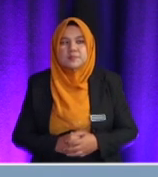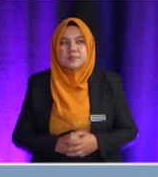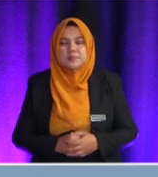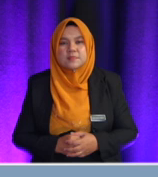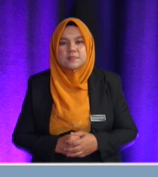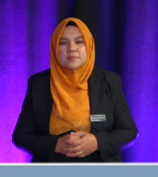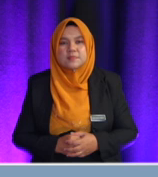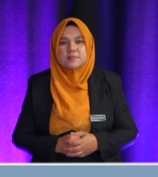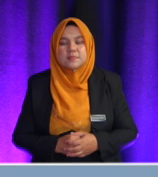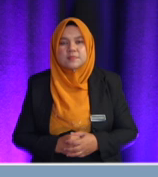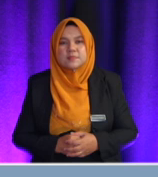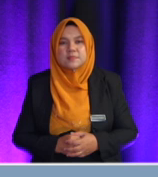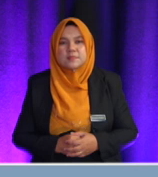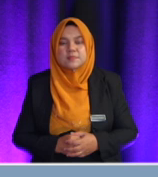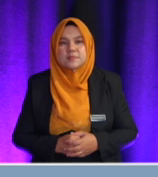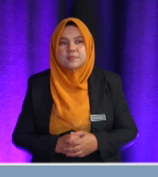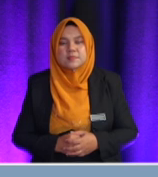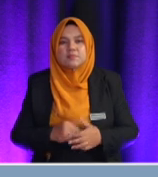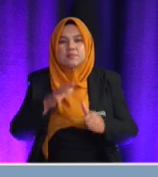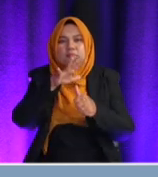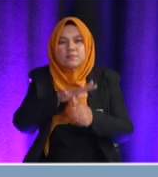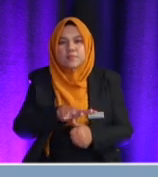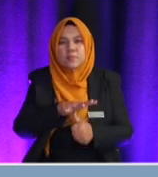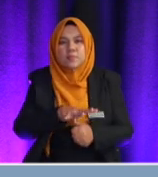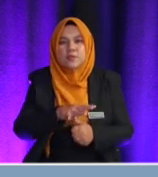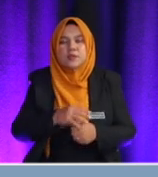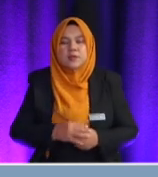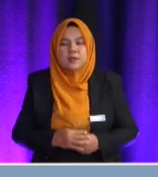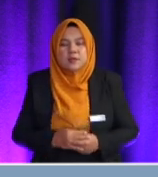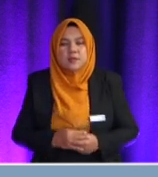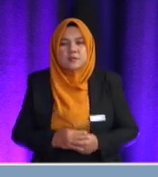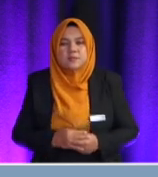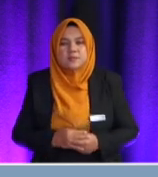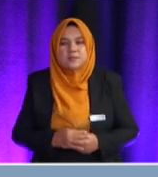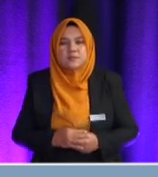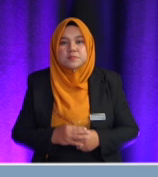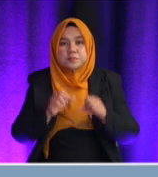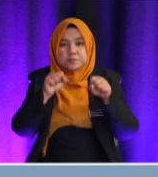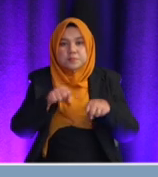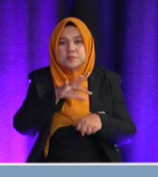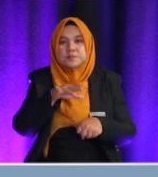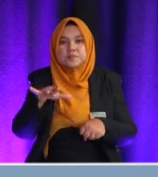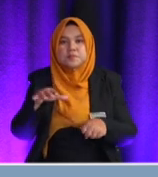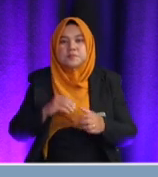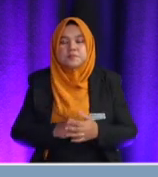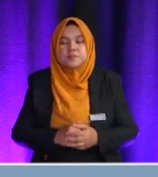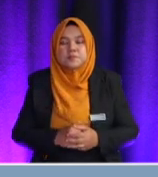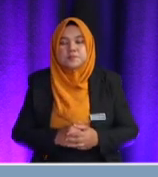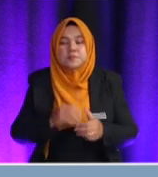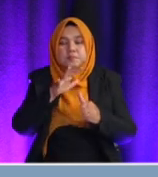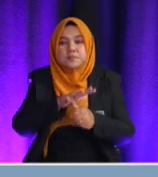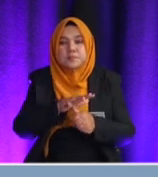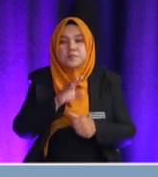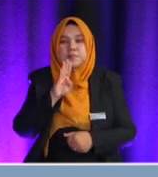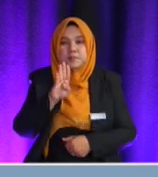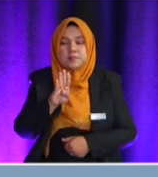Yes, Kaisara? Bullying. Bullying. Are you sure? Can you spell the word for me? Can you spell the word for